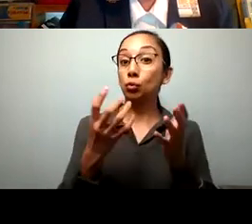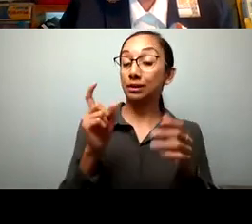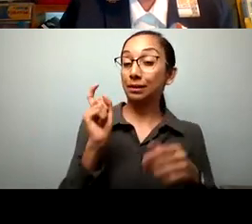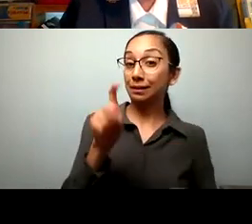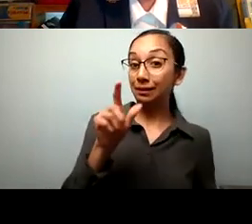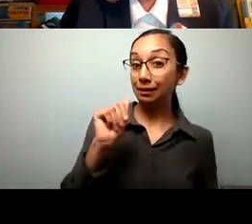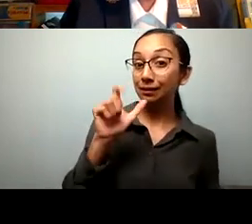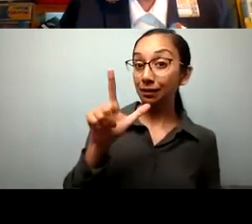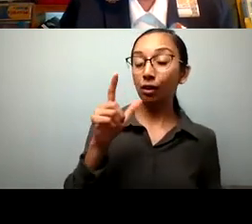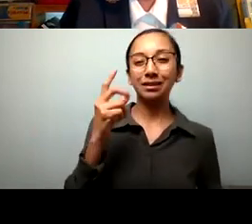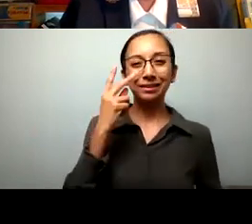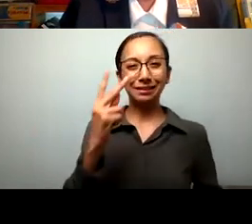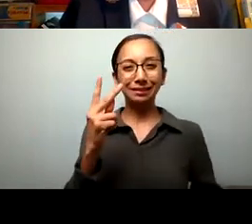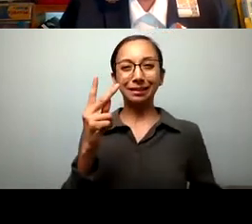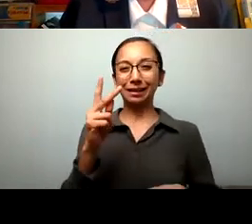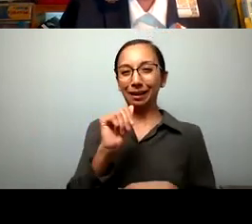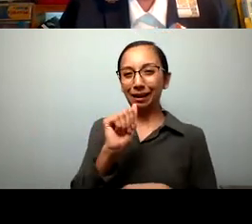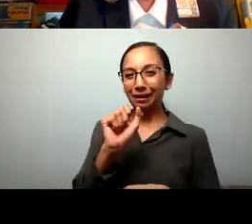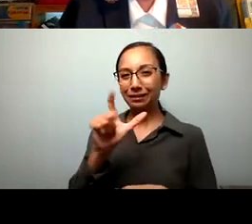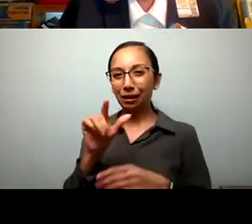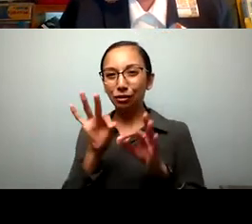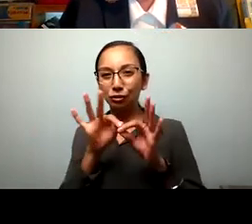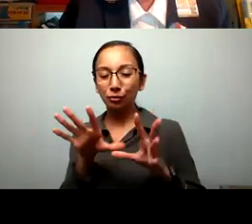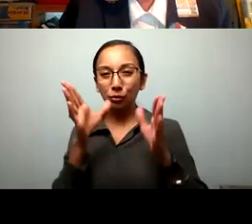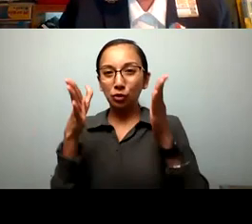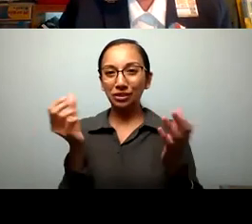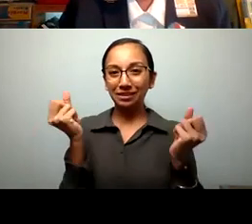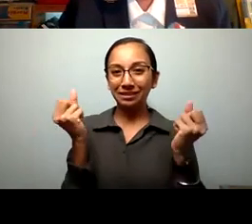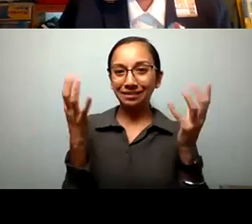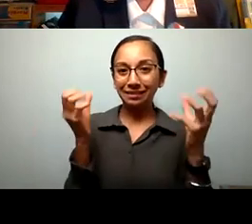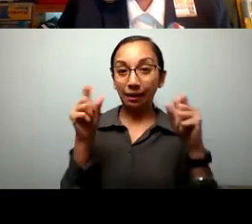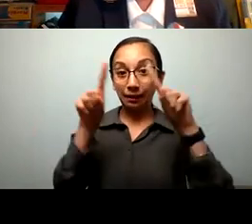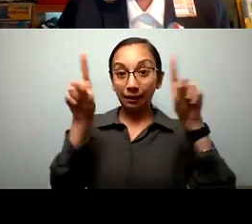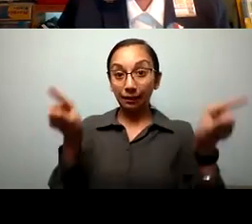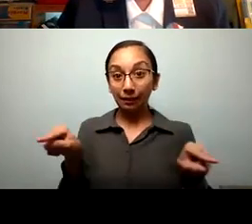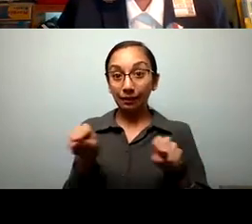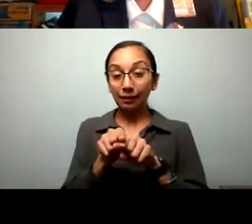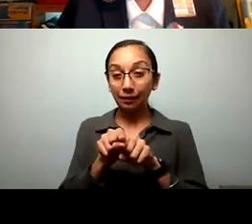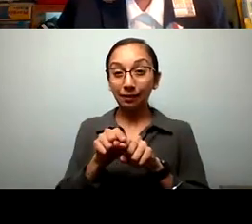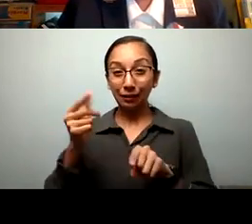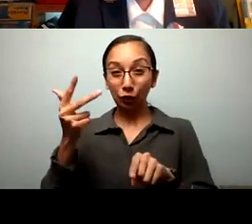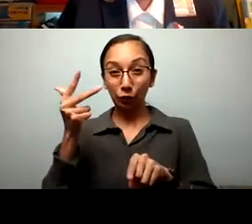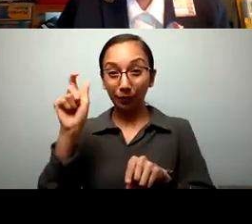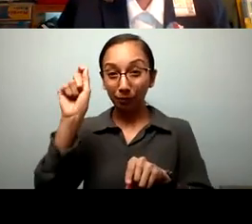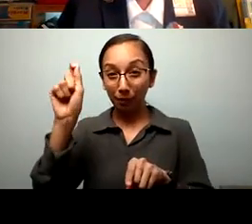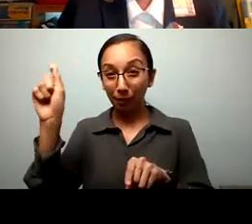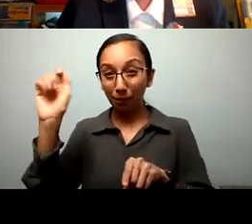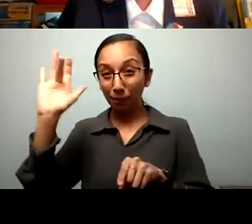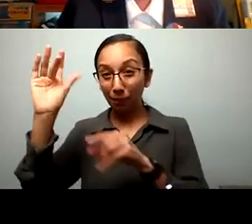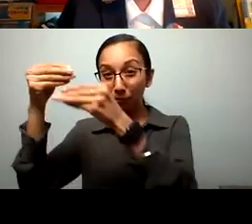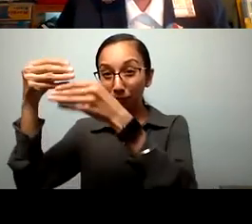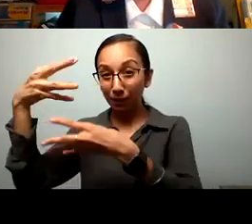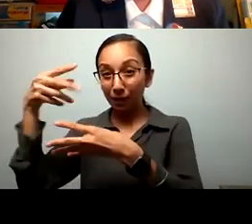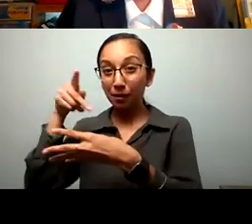the video that says ASL interpreter, and then pin that video by hovering over the video and